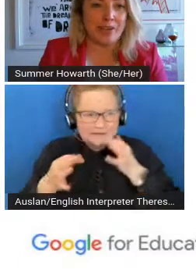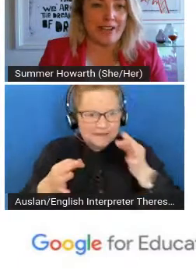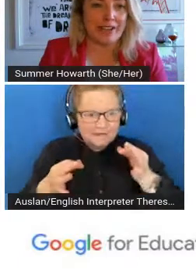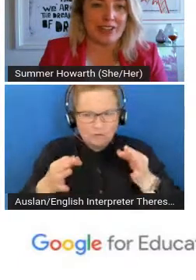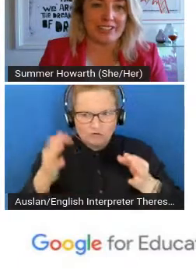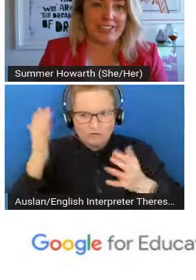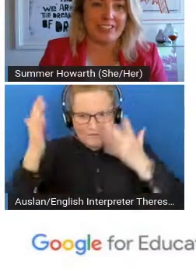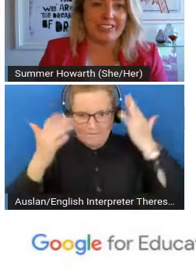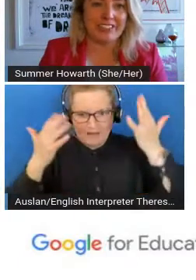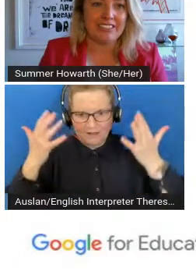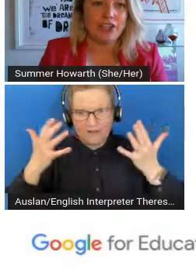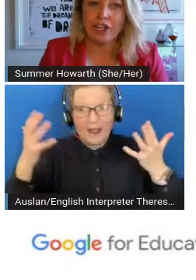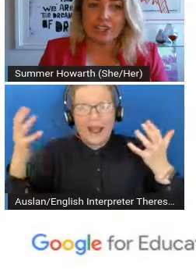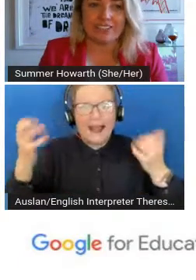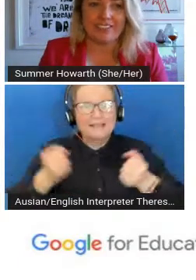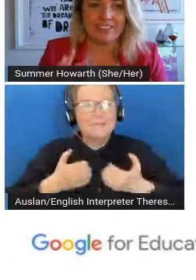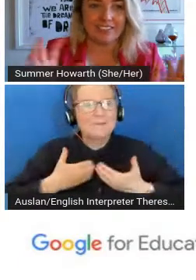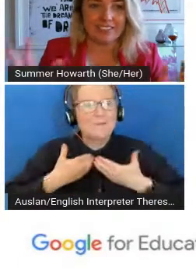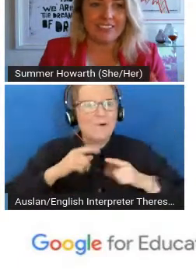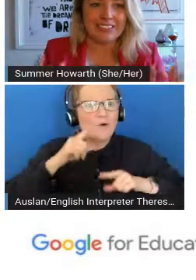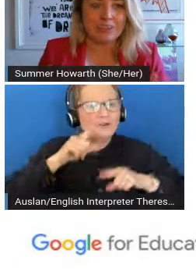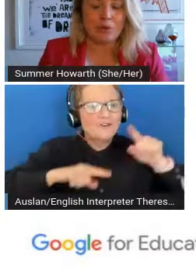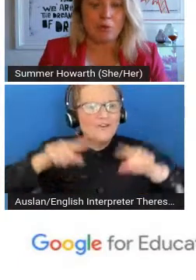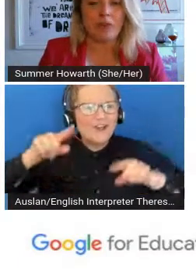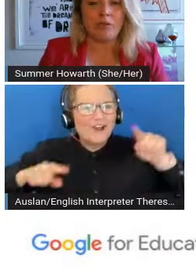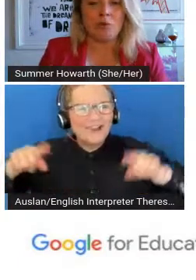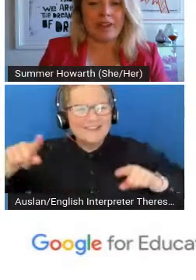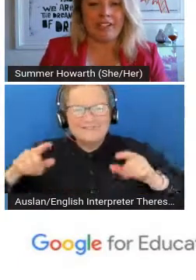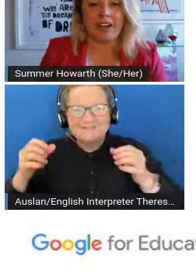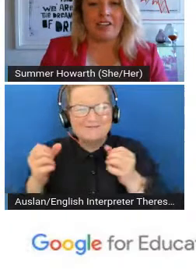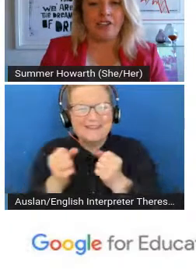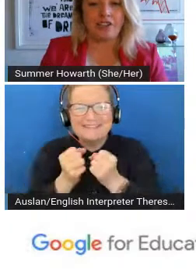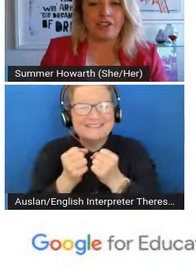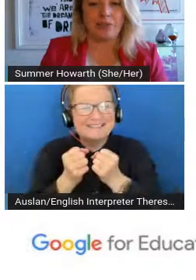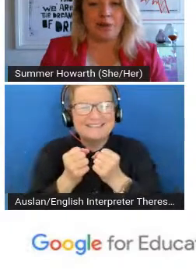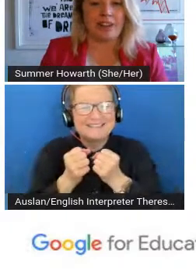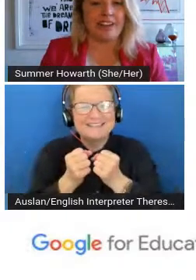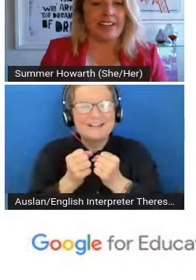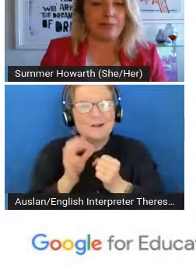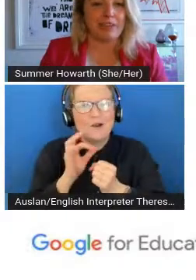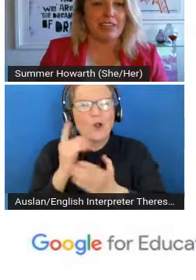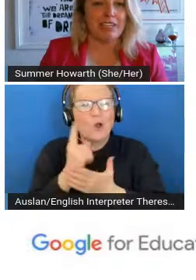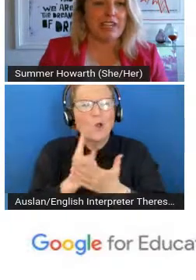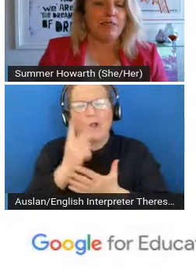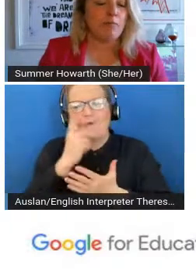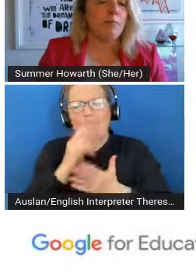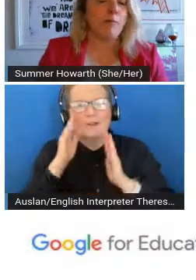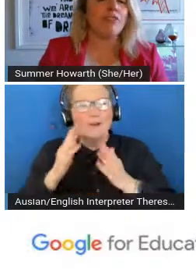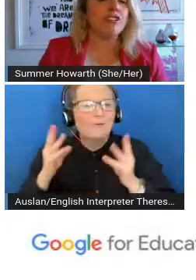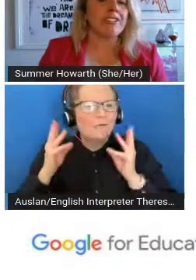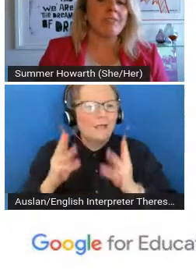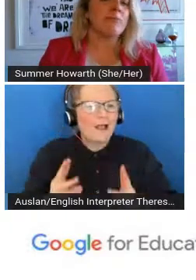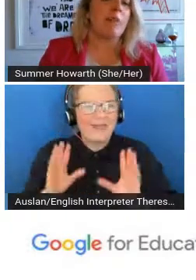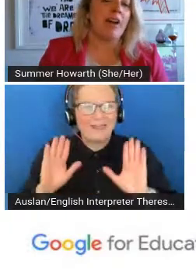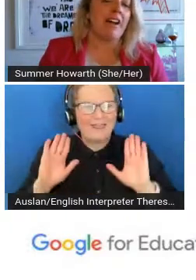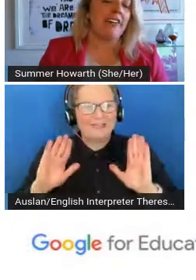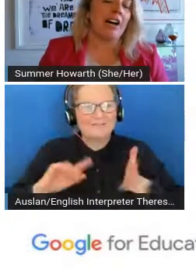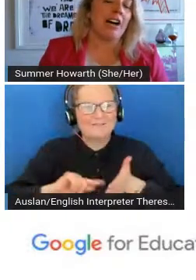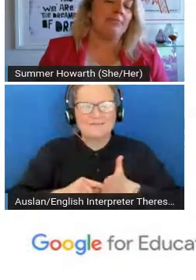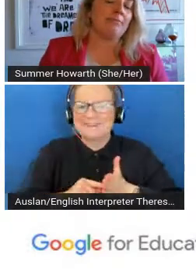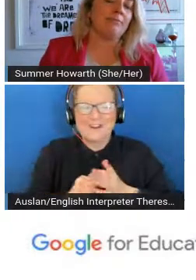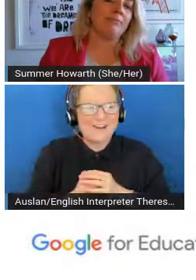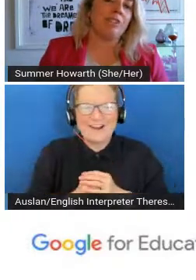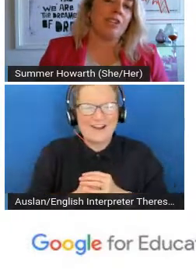much more diverse, not just one kind of traditional way as well. Before it slips my